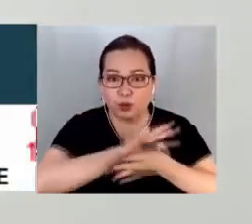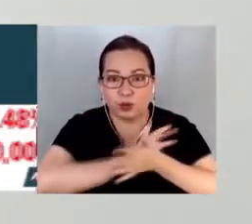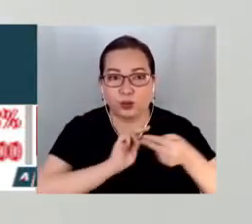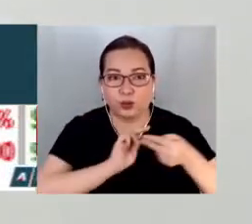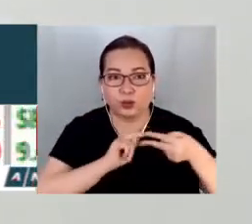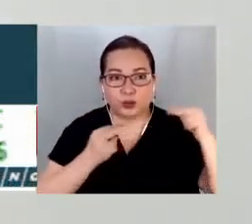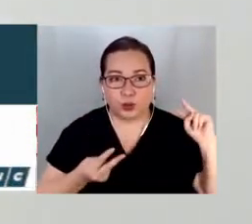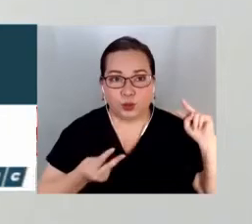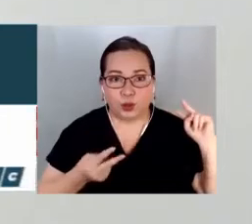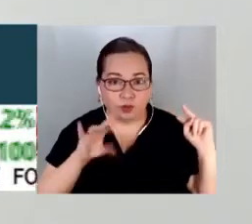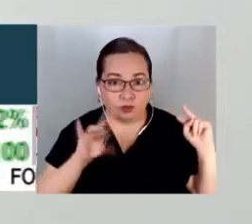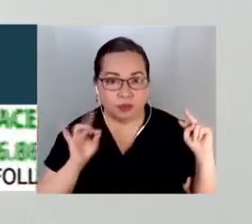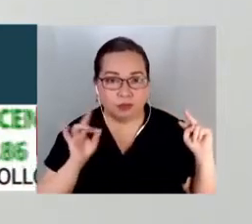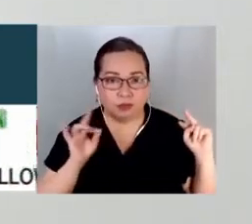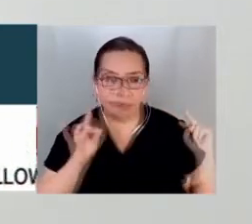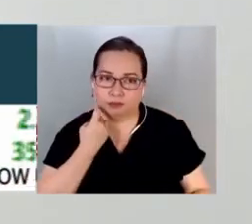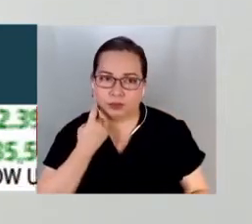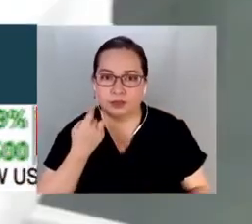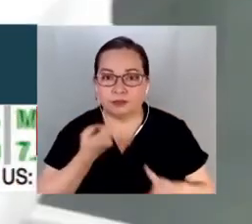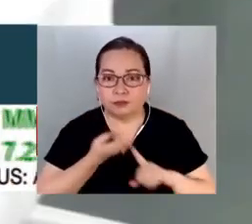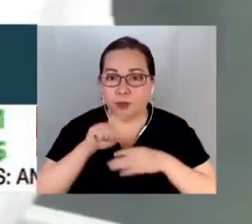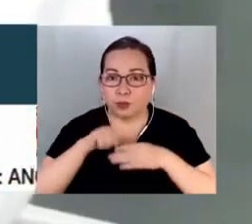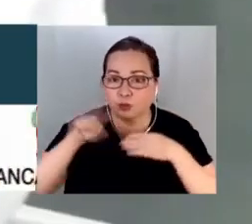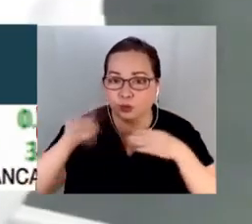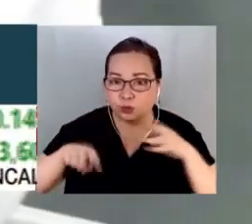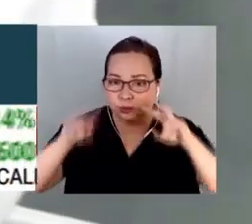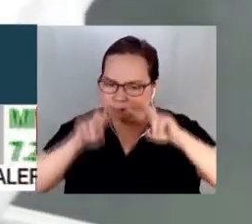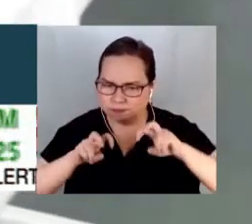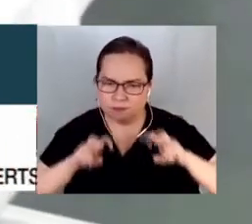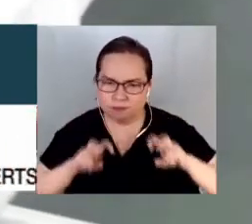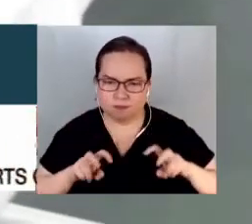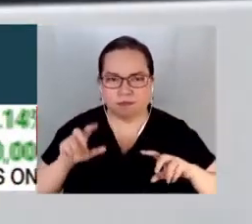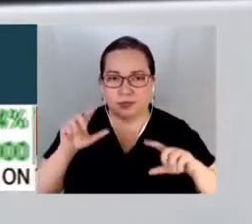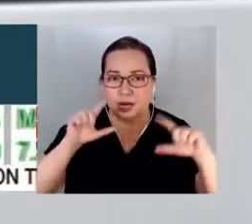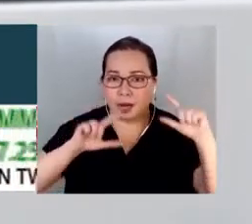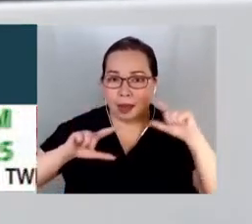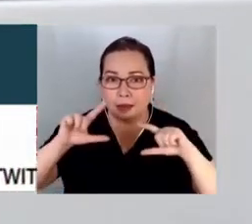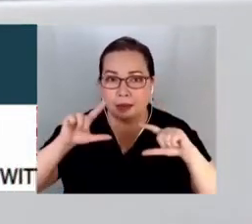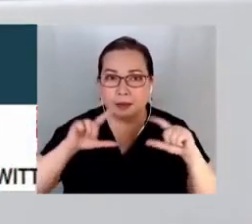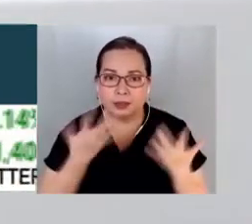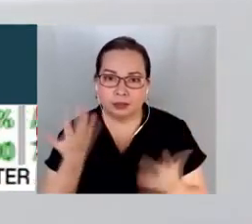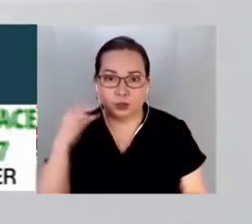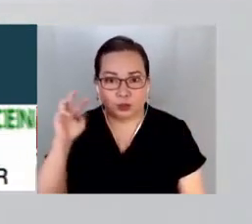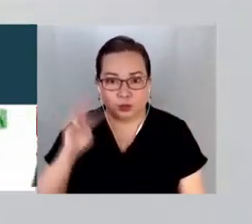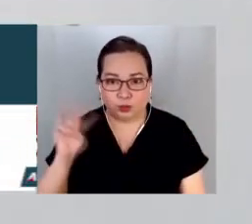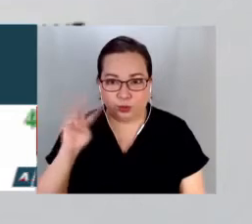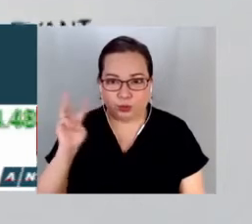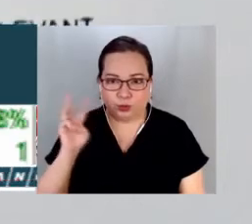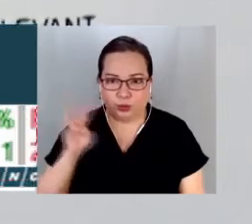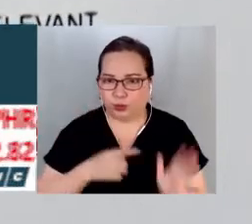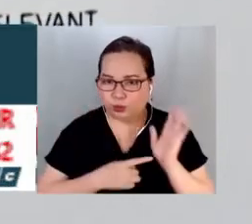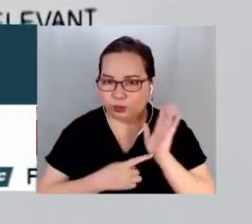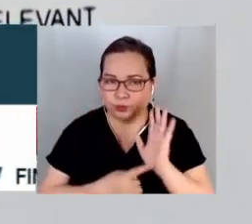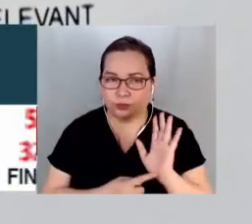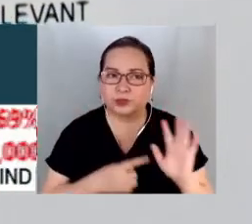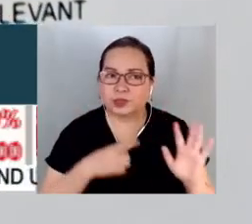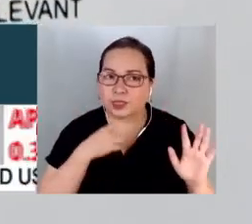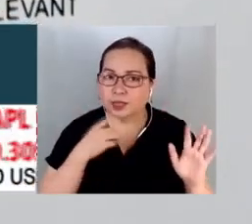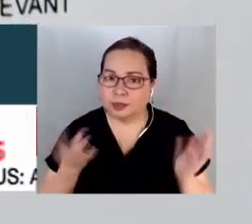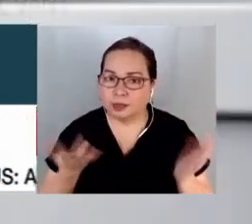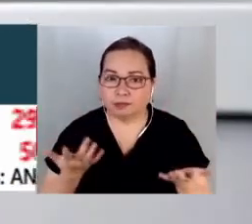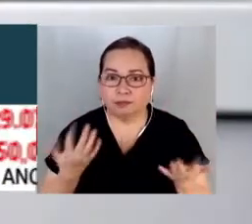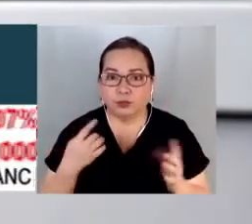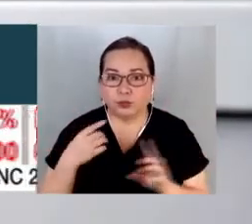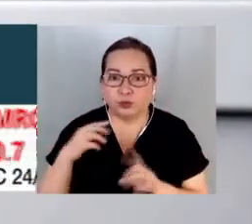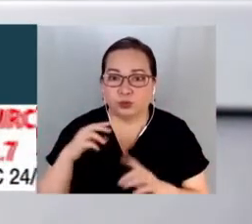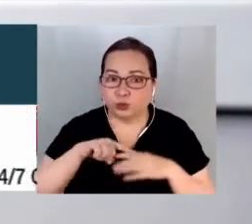Britain, according to results of further lab tests released on Wednesday. The encouraging results from an analysis of blood